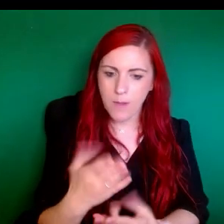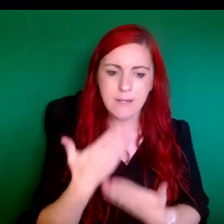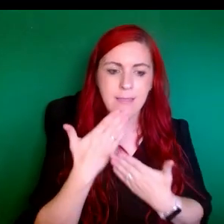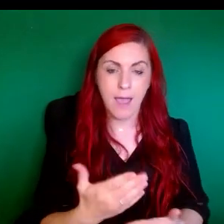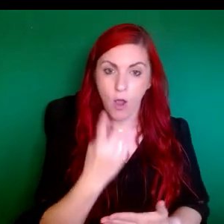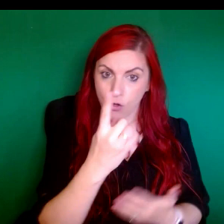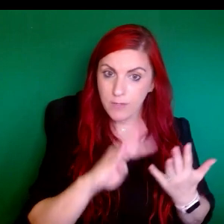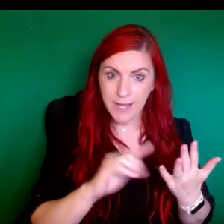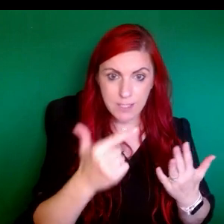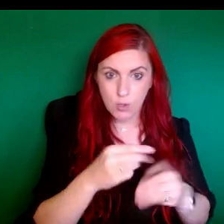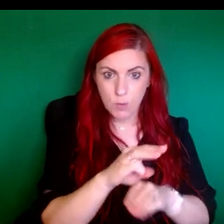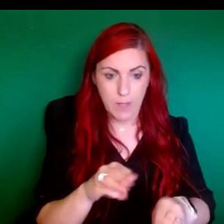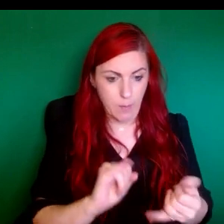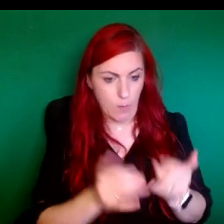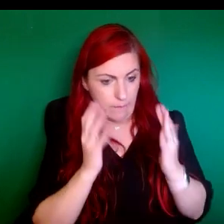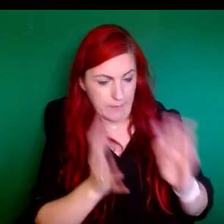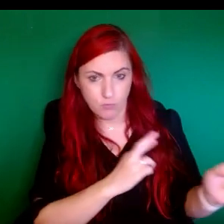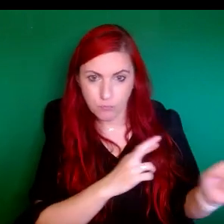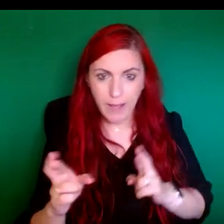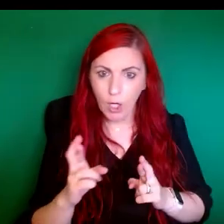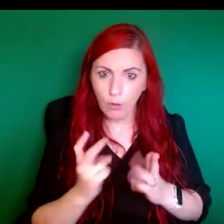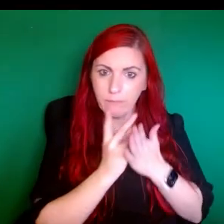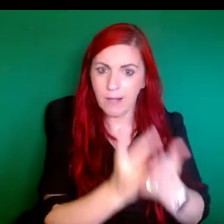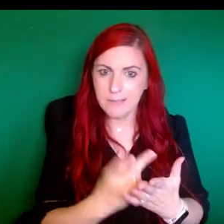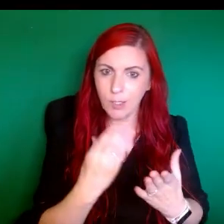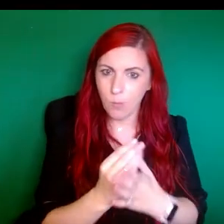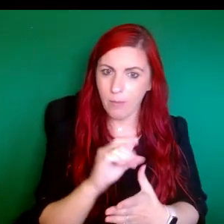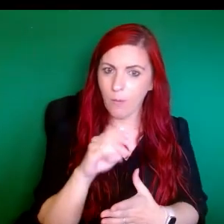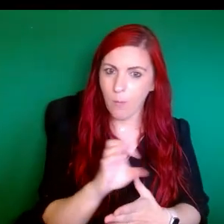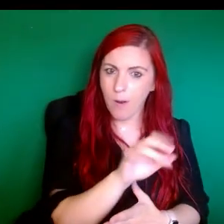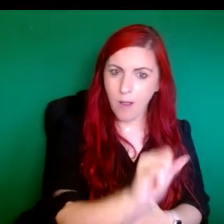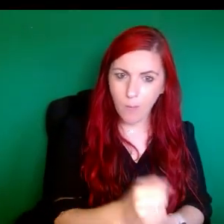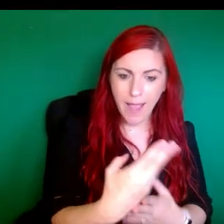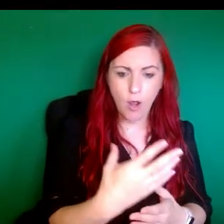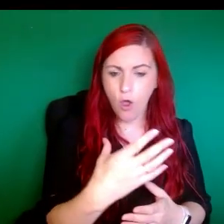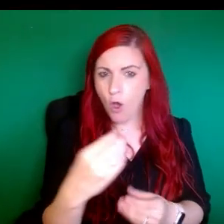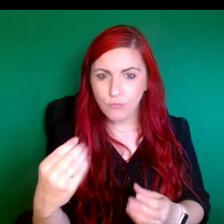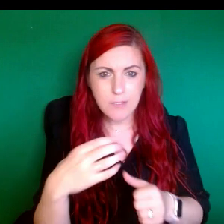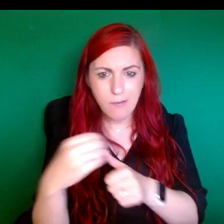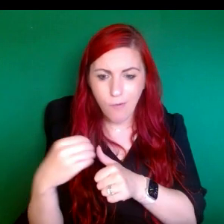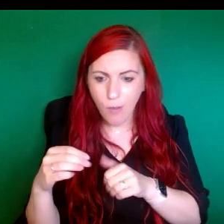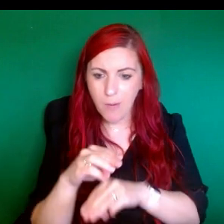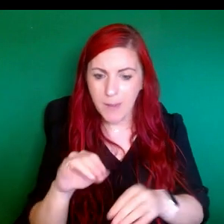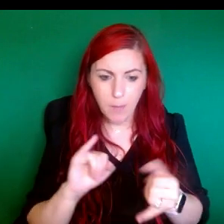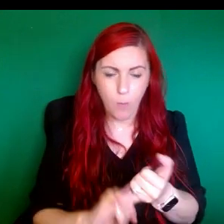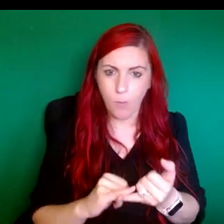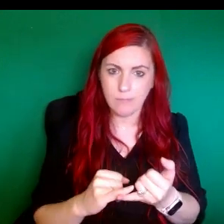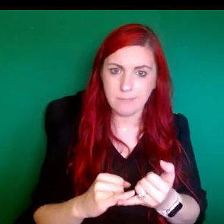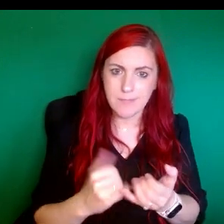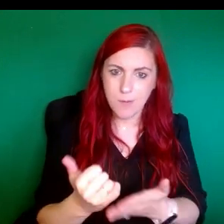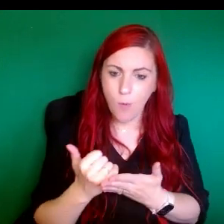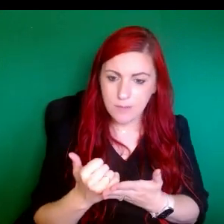volunteered last year and the hundreds of occasional and corporate helping hands volunteers. Each one of you makes a difference in our